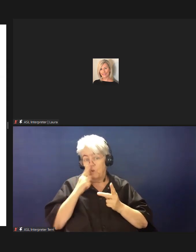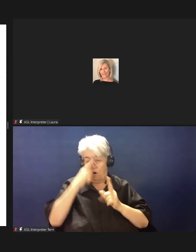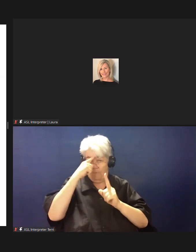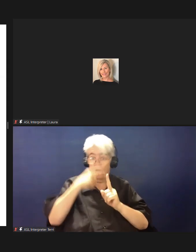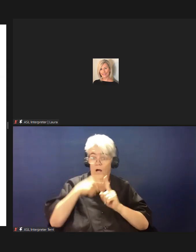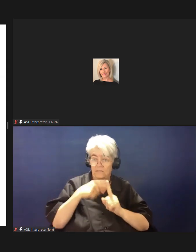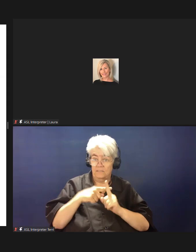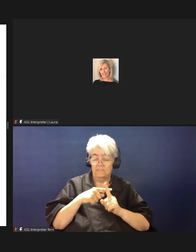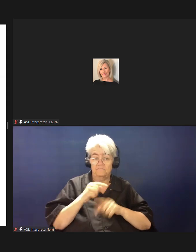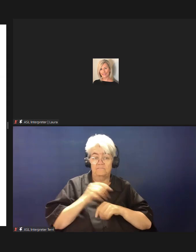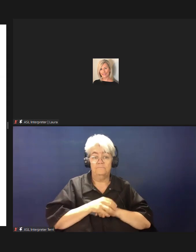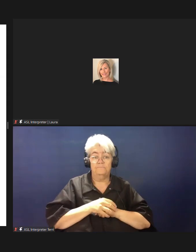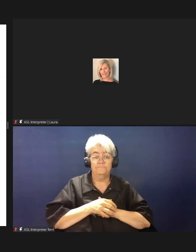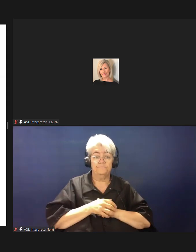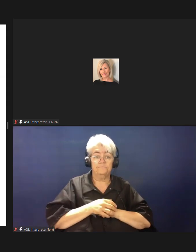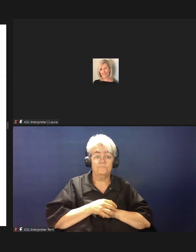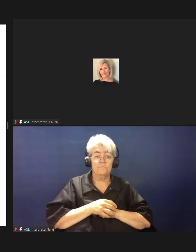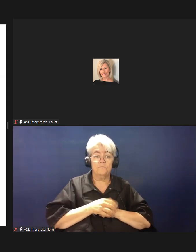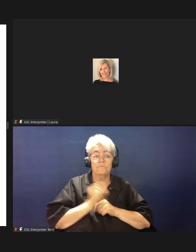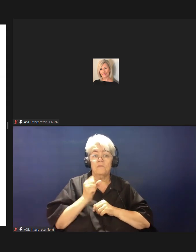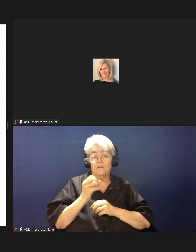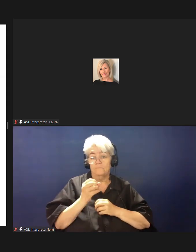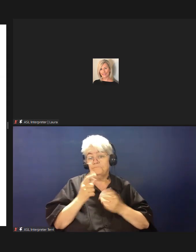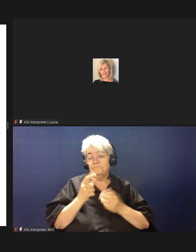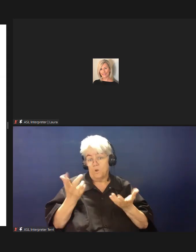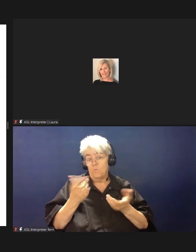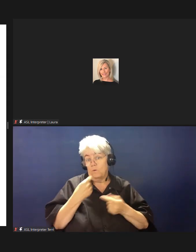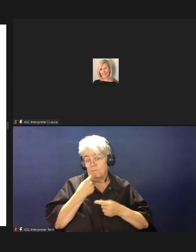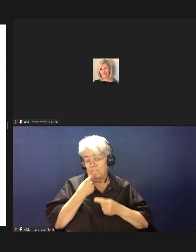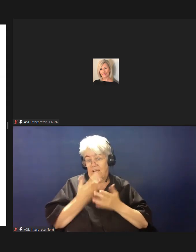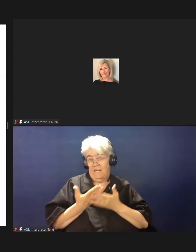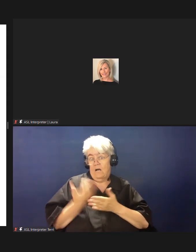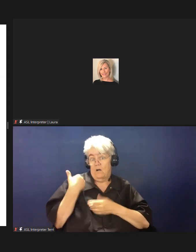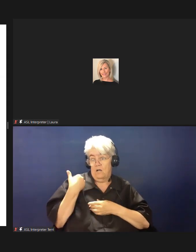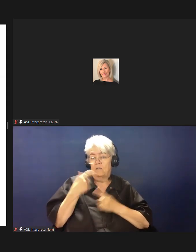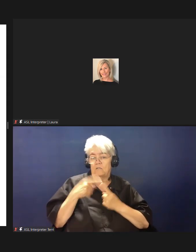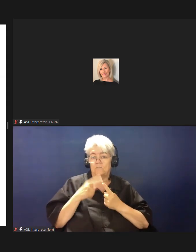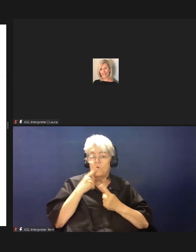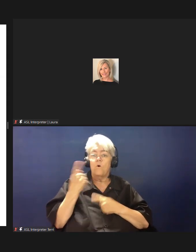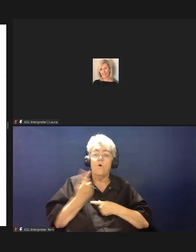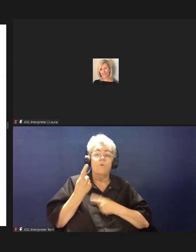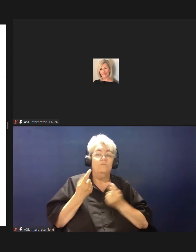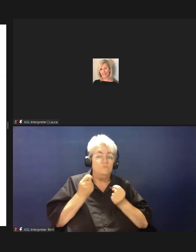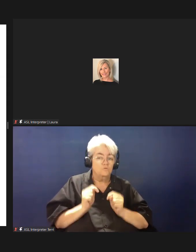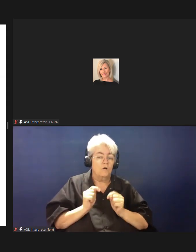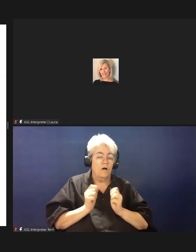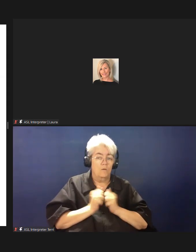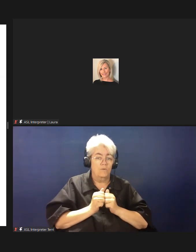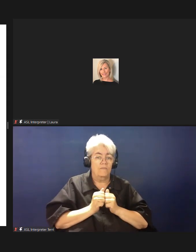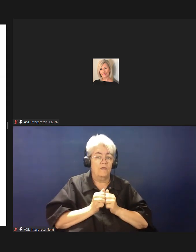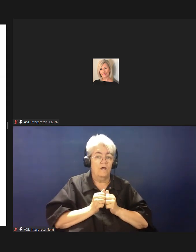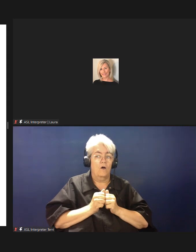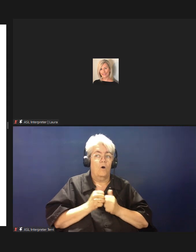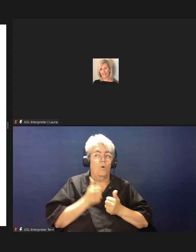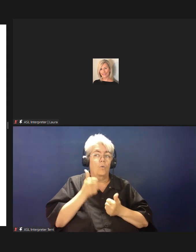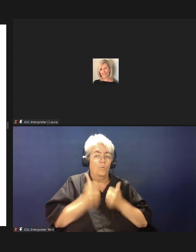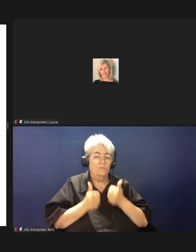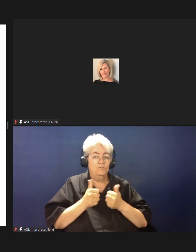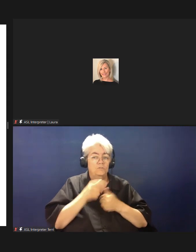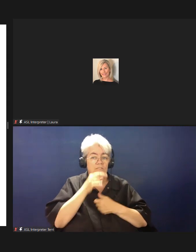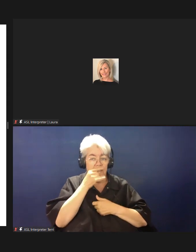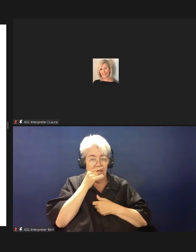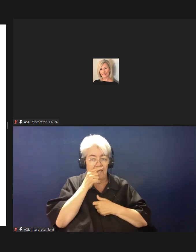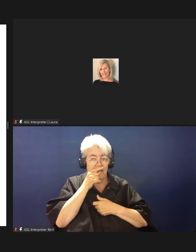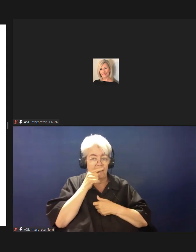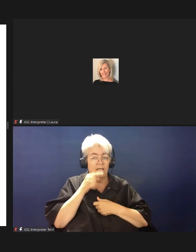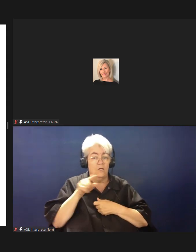positive experience. So like we mentioned a little earlier, you always want to try to start with a child that you or the teacher